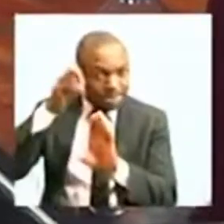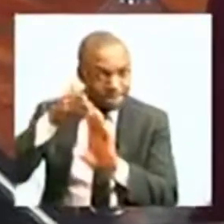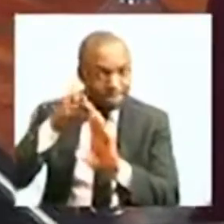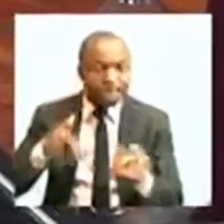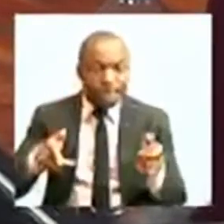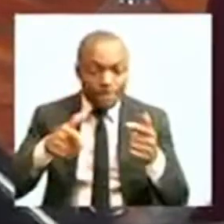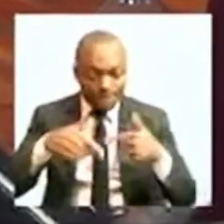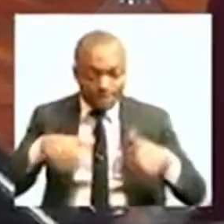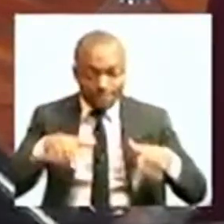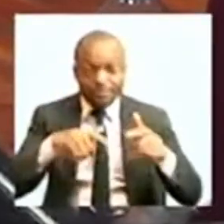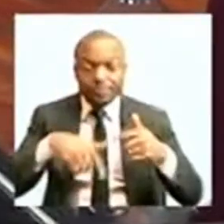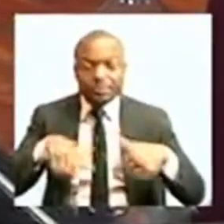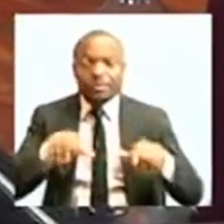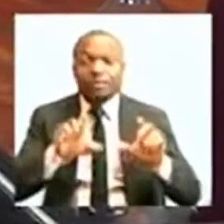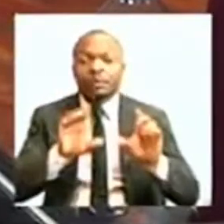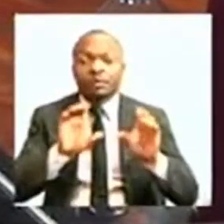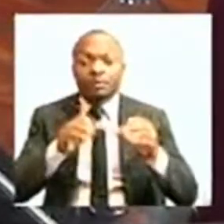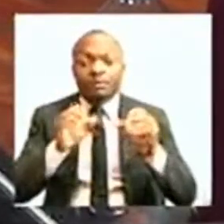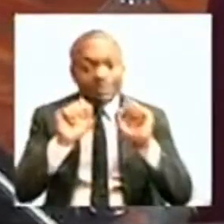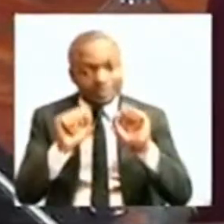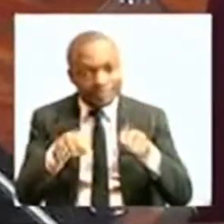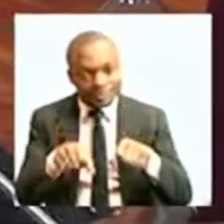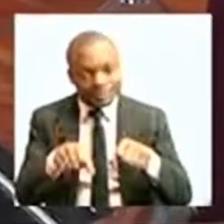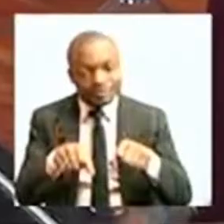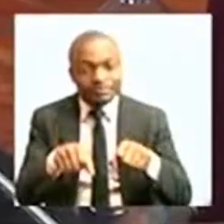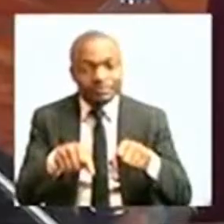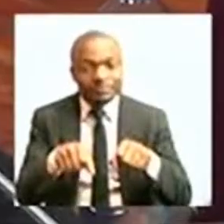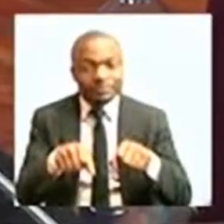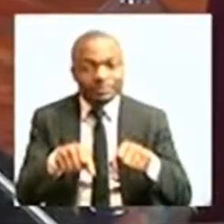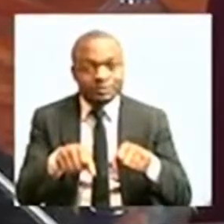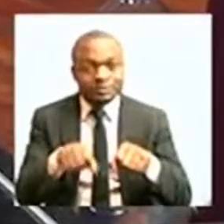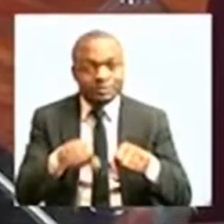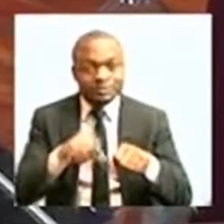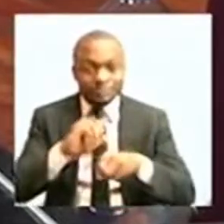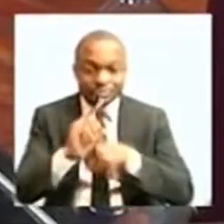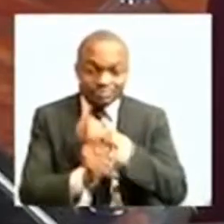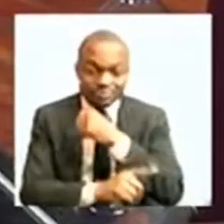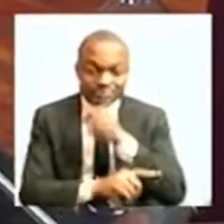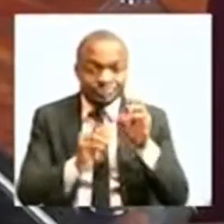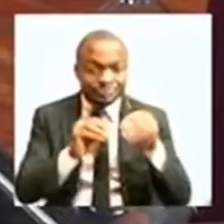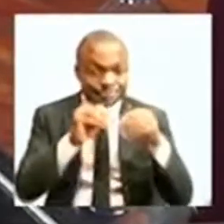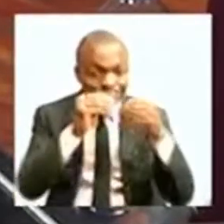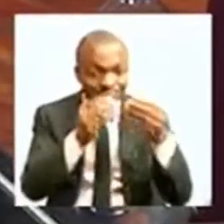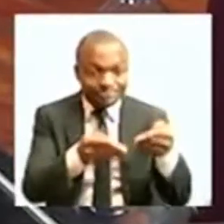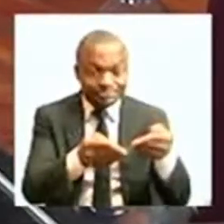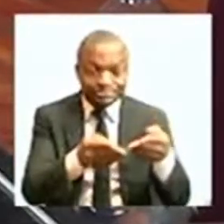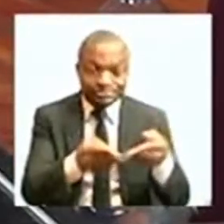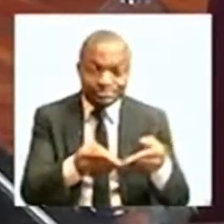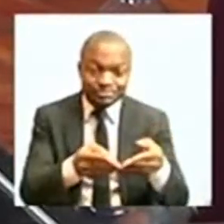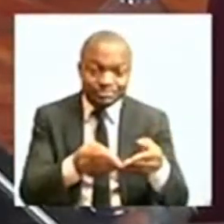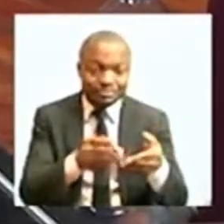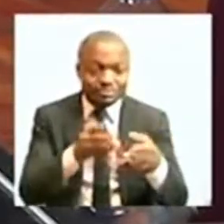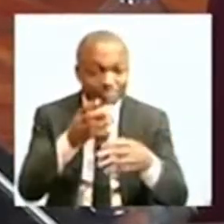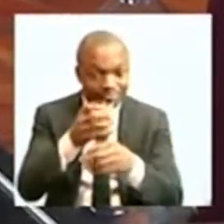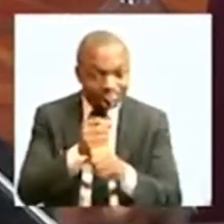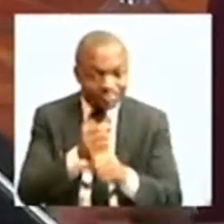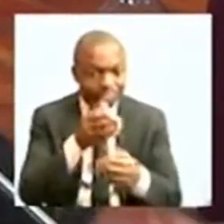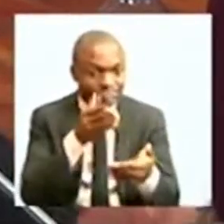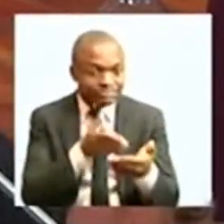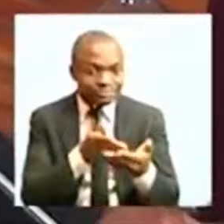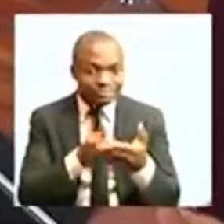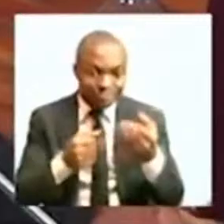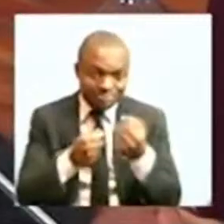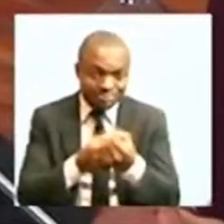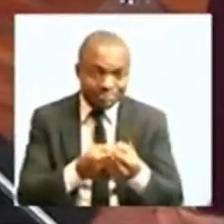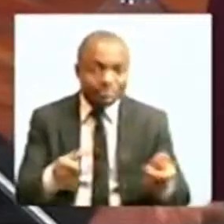so that they can, a certain amount of punishment can be meted out to them. So when we received this, we